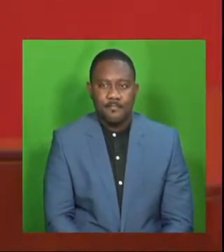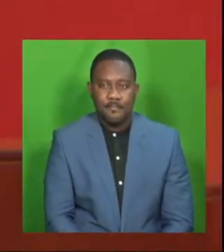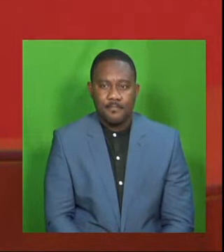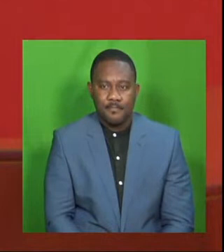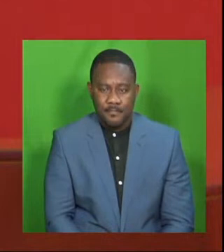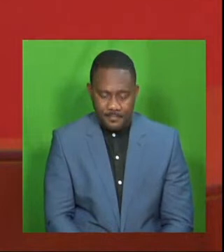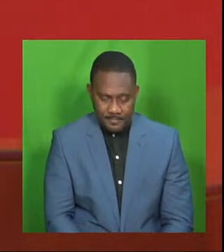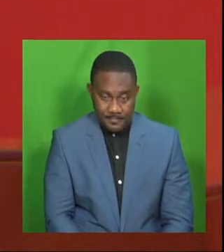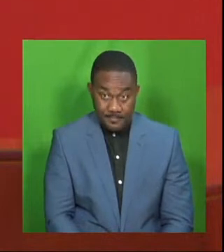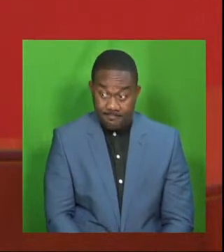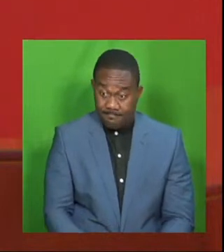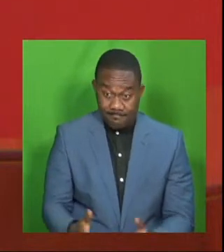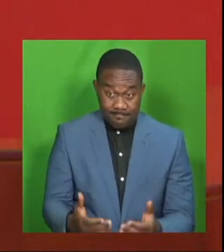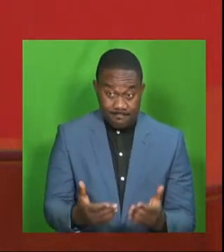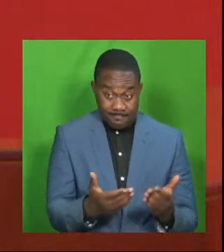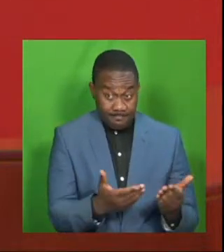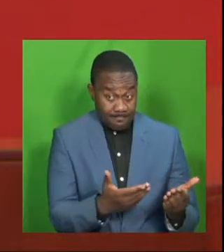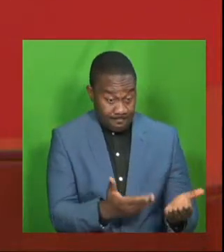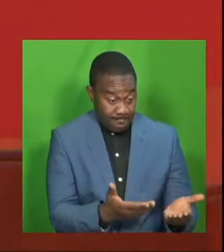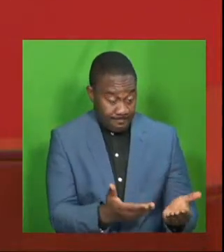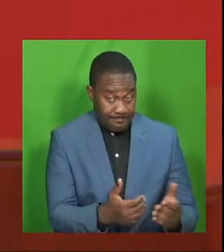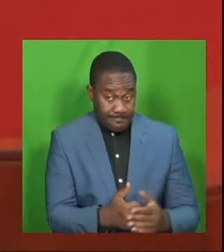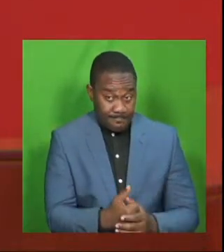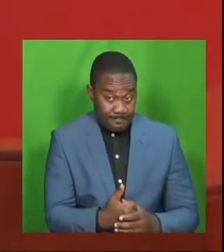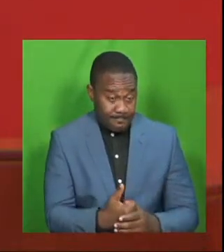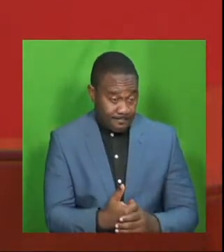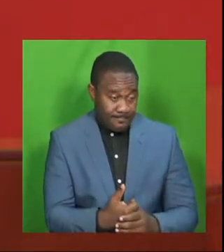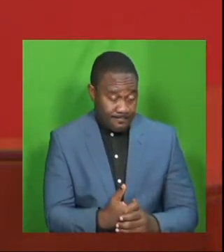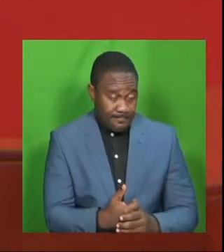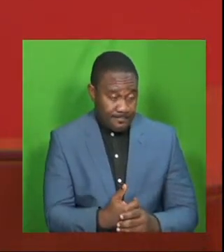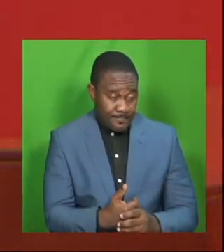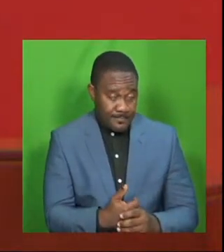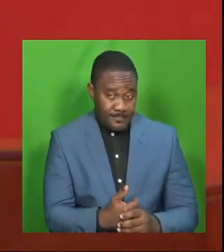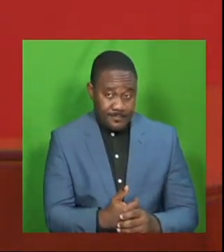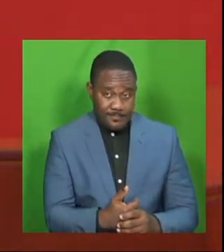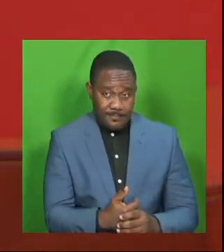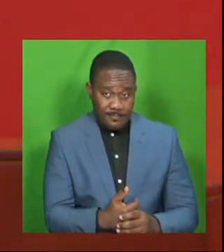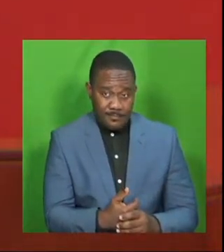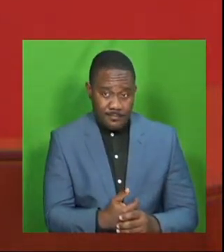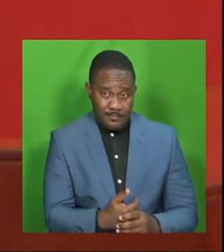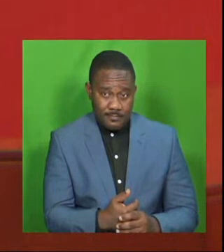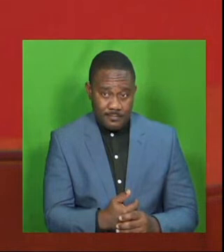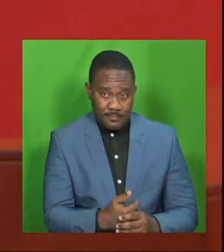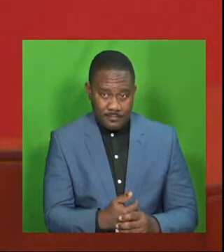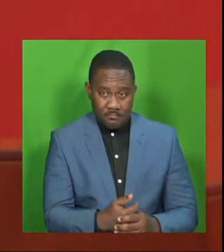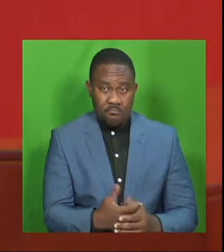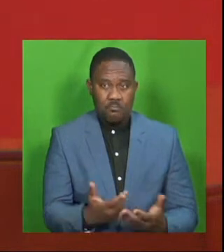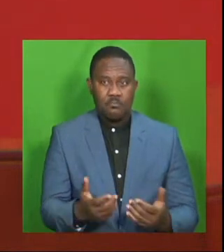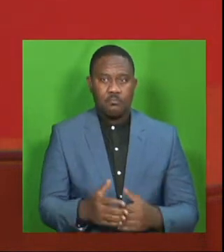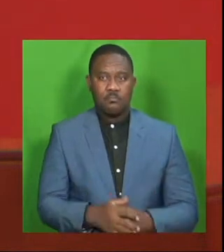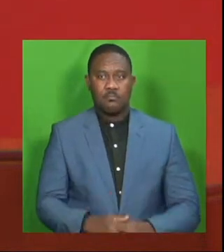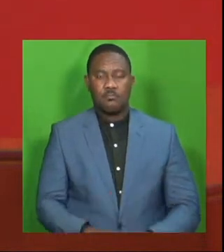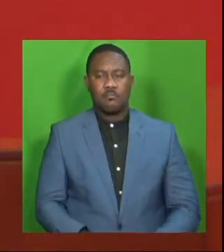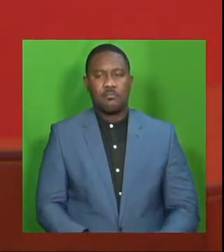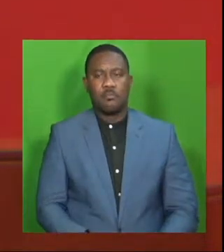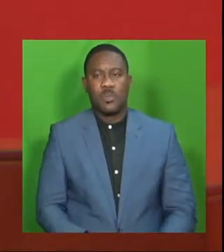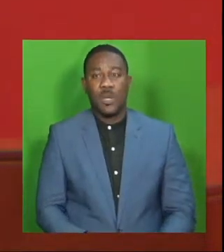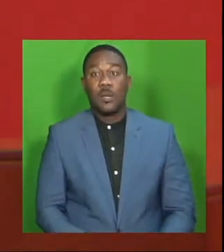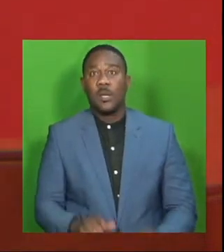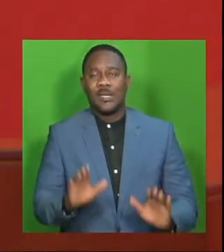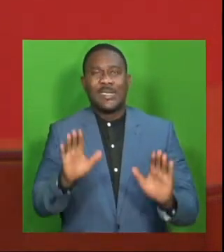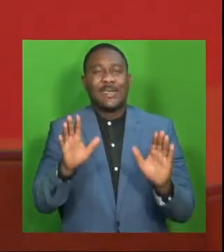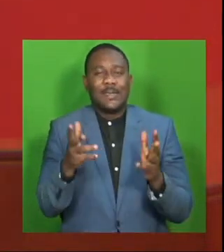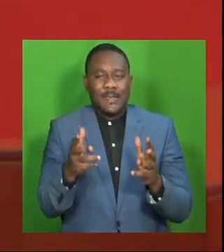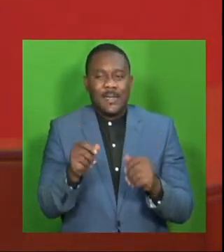Yes, Honorable Deputy Leader. Very well. Honorable members, the referral, I'm told,